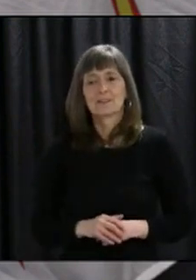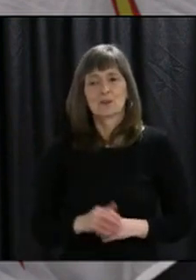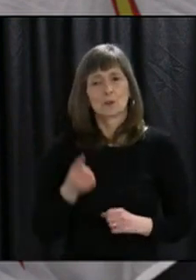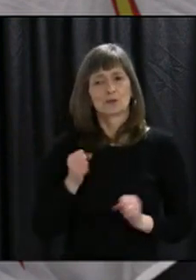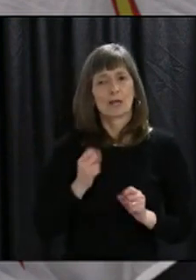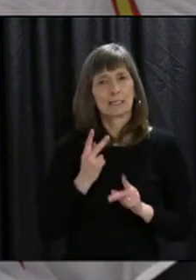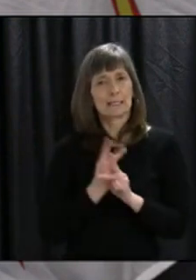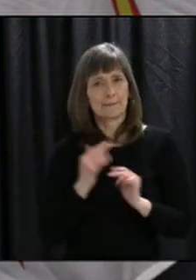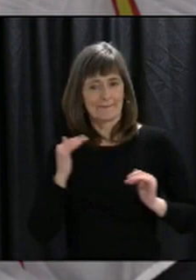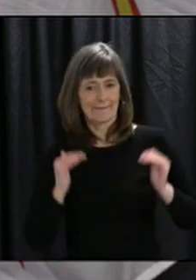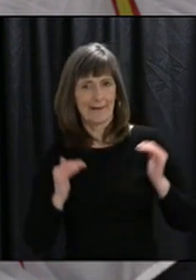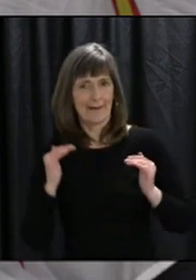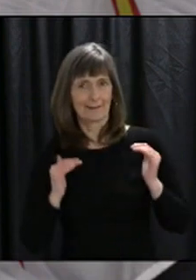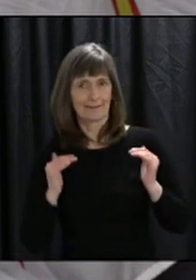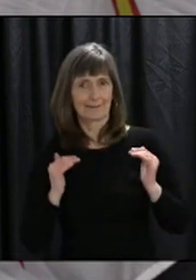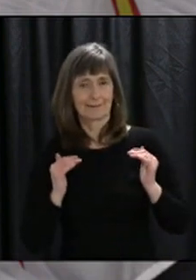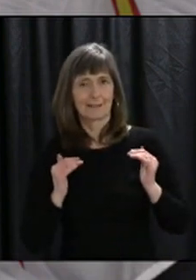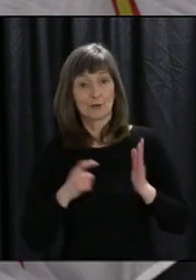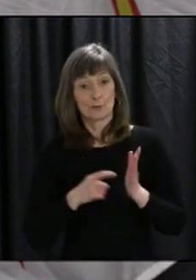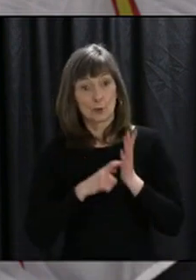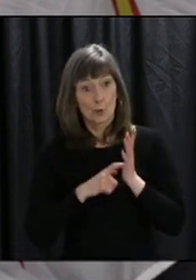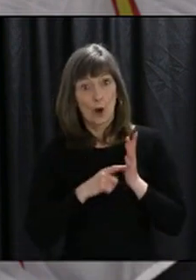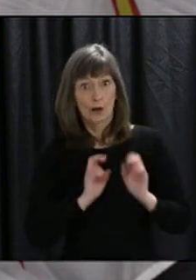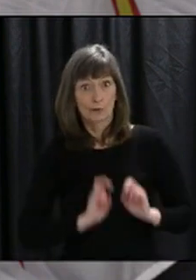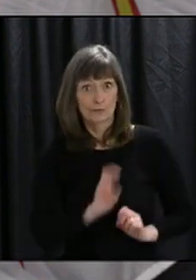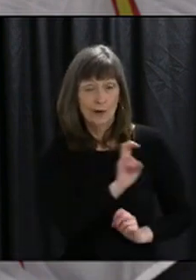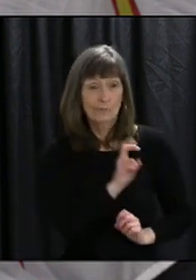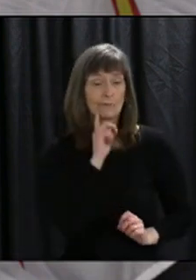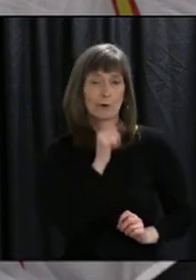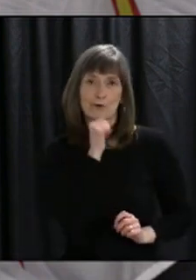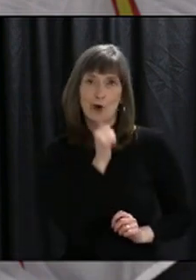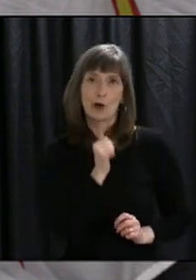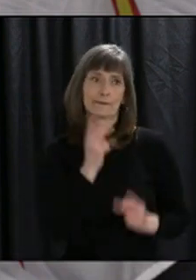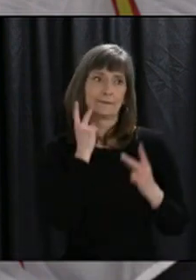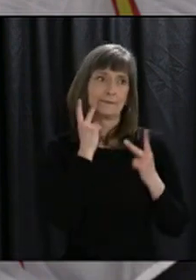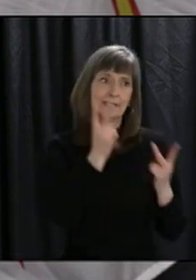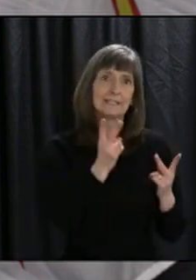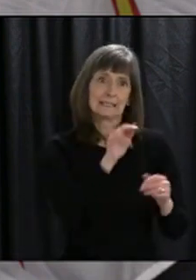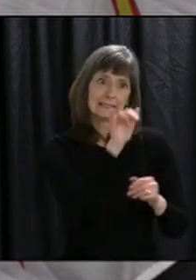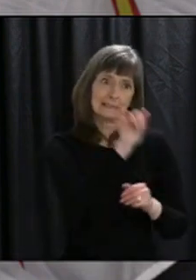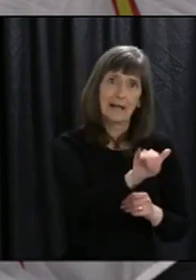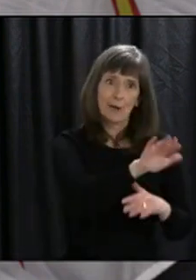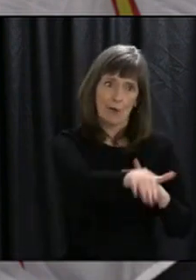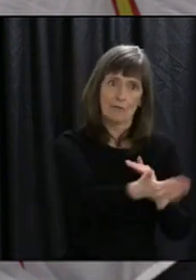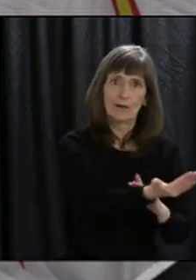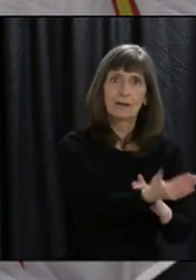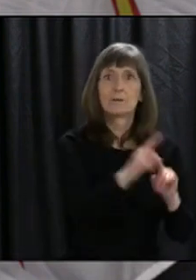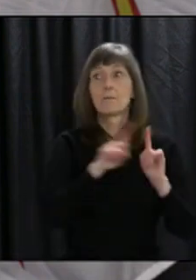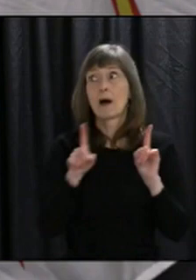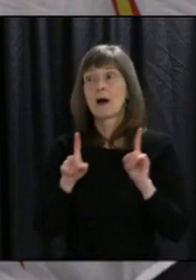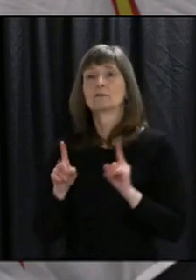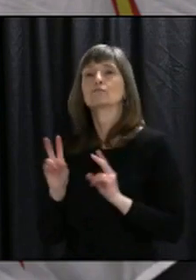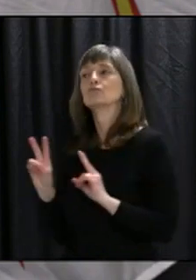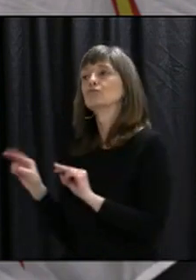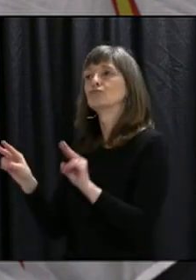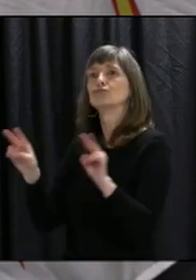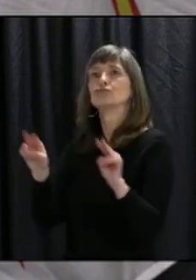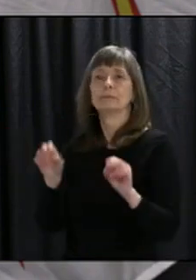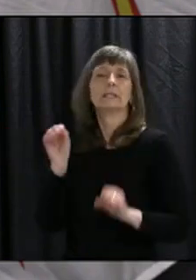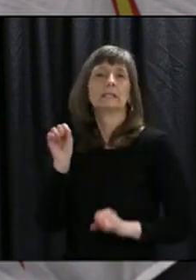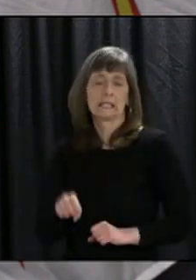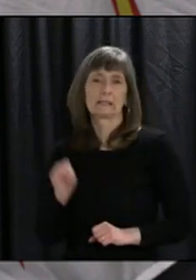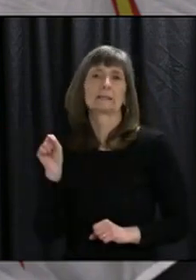a balance that protects people, but also will allow people to